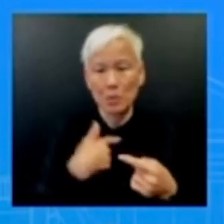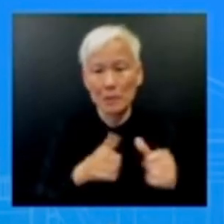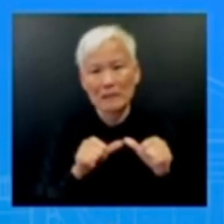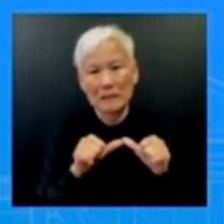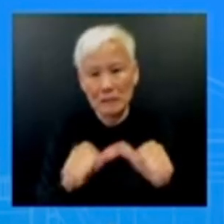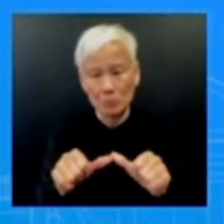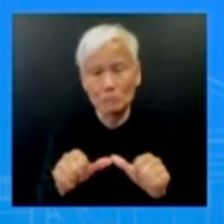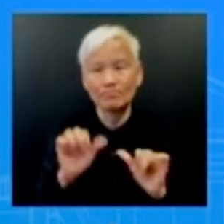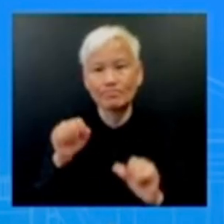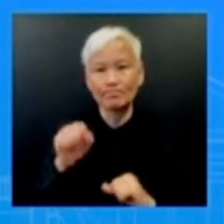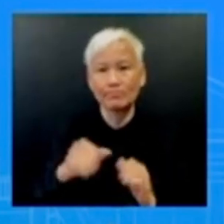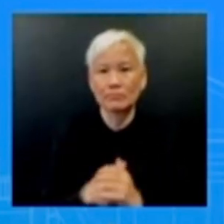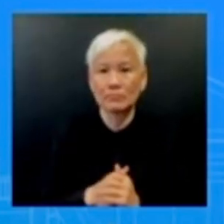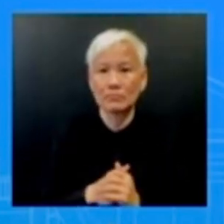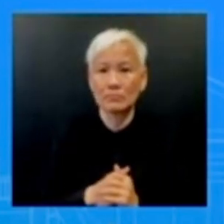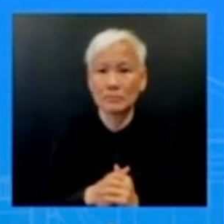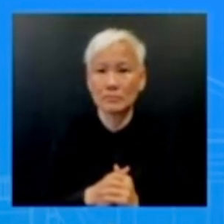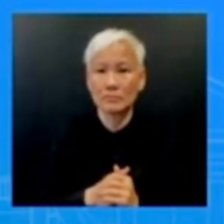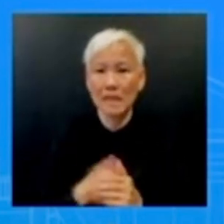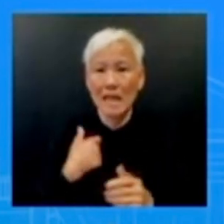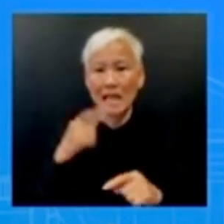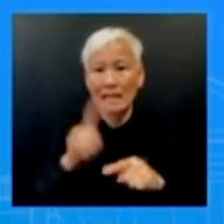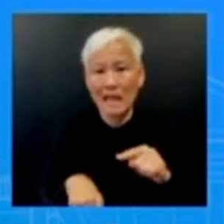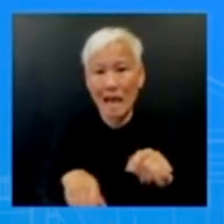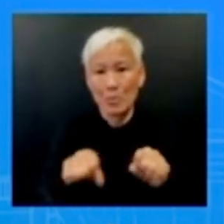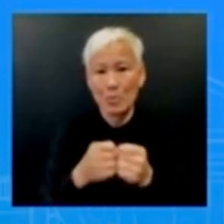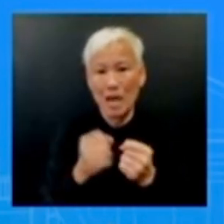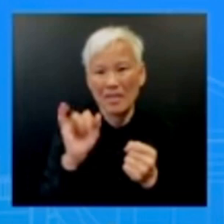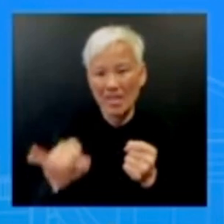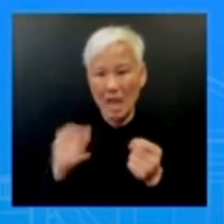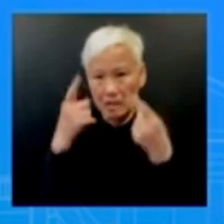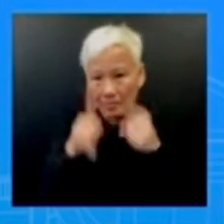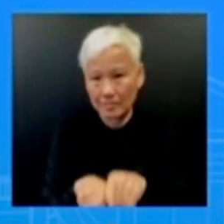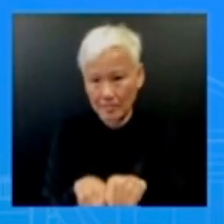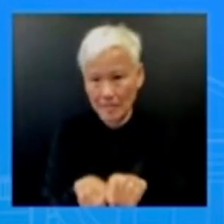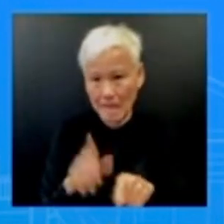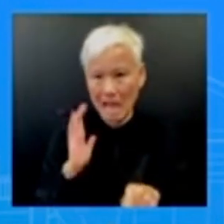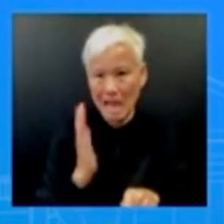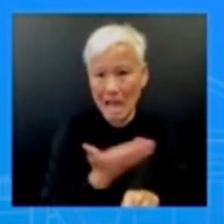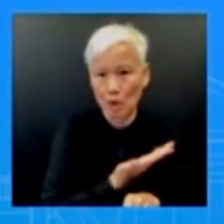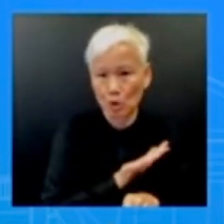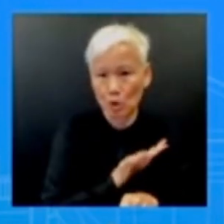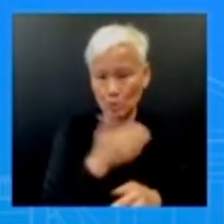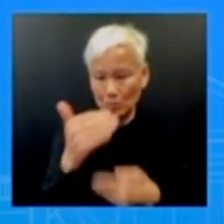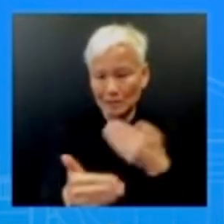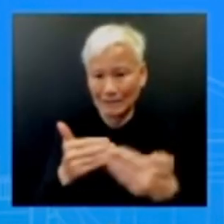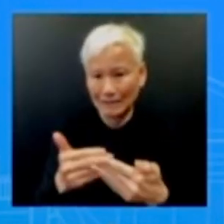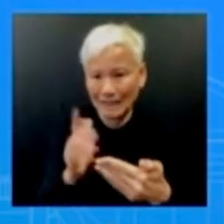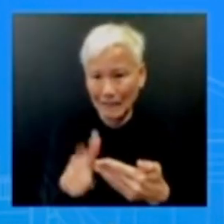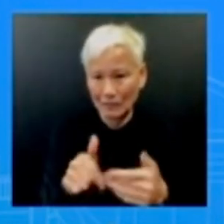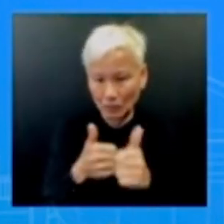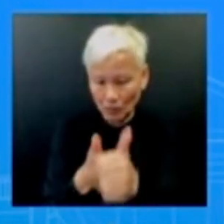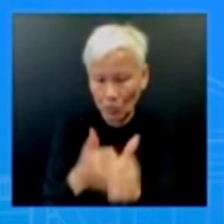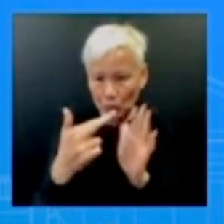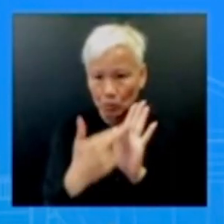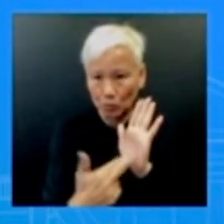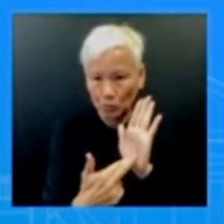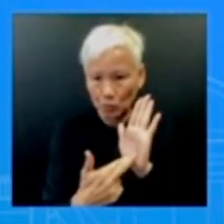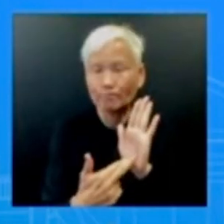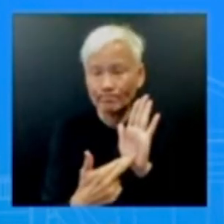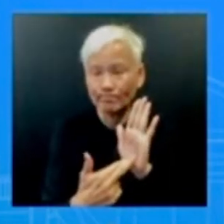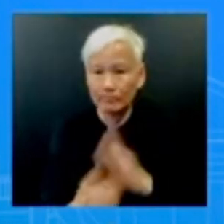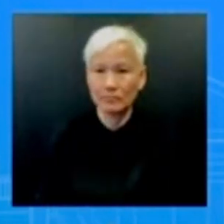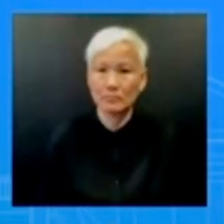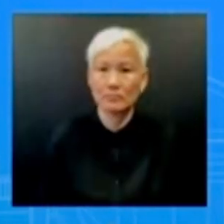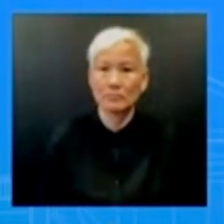to break that, kind of break our protocol here. So I won't comment from here. I'm not asking about the potential indictment